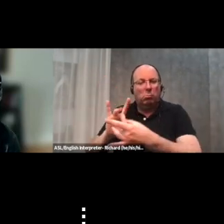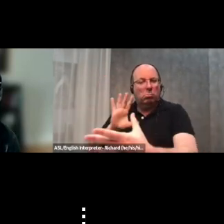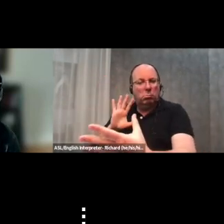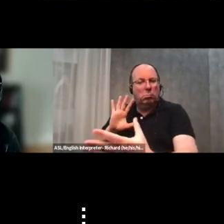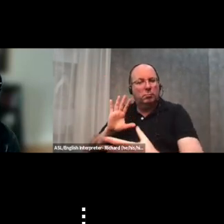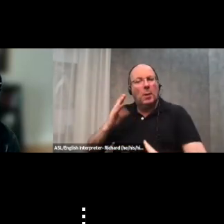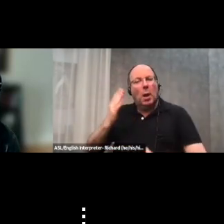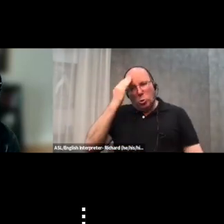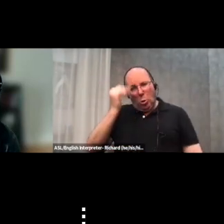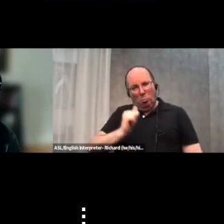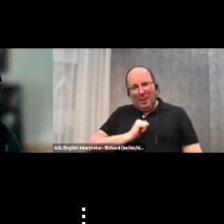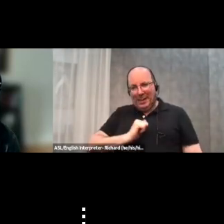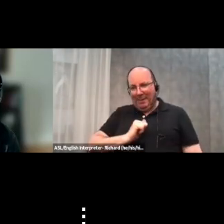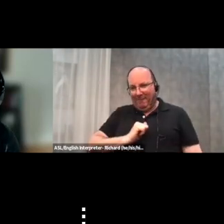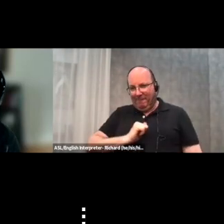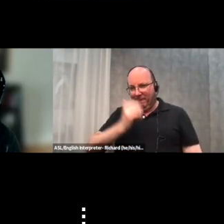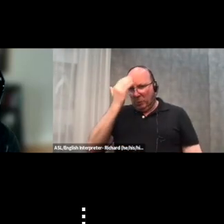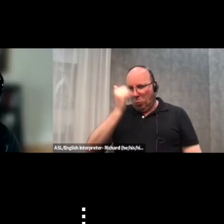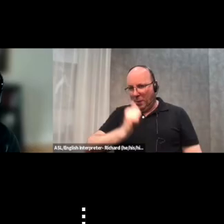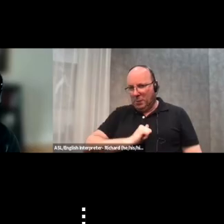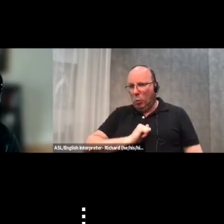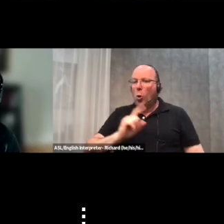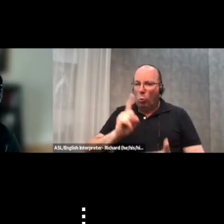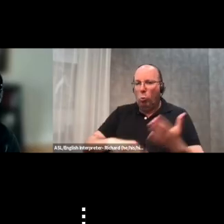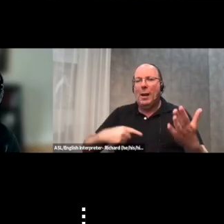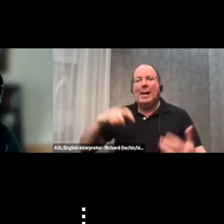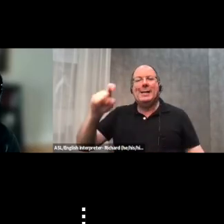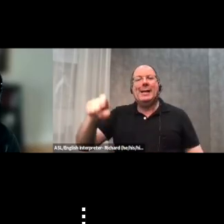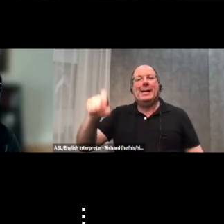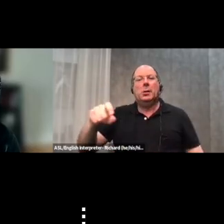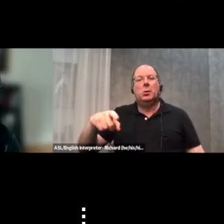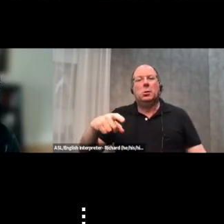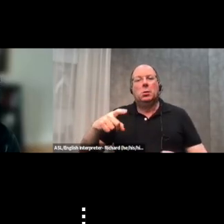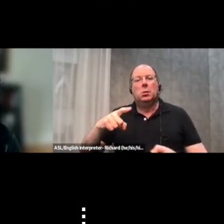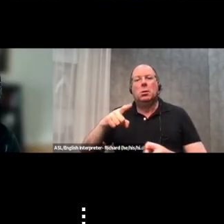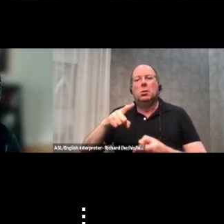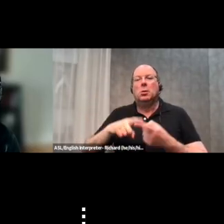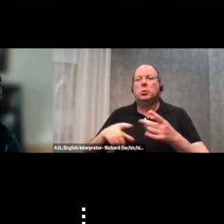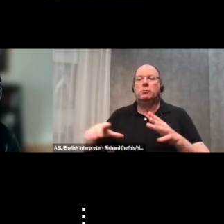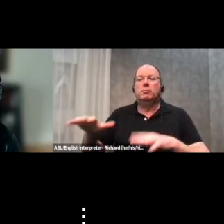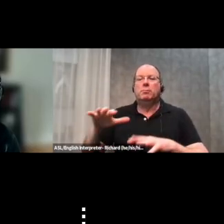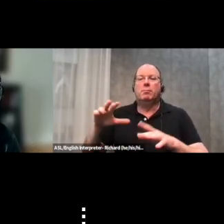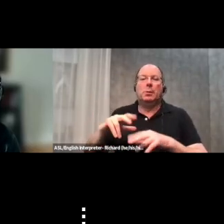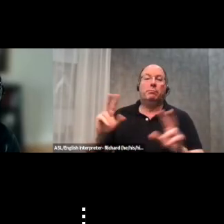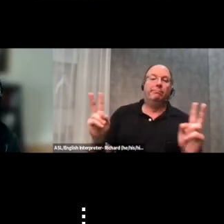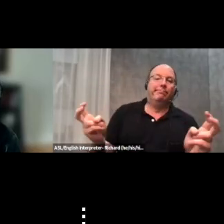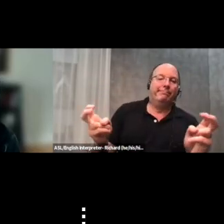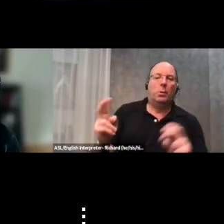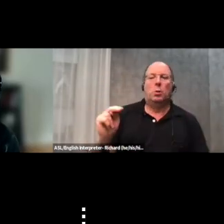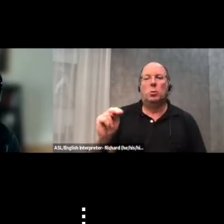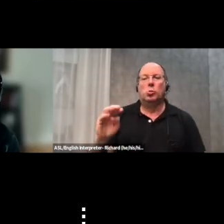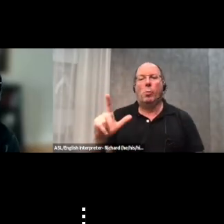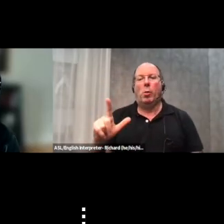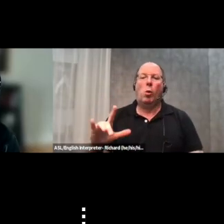to know yourself and what you need to get yourself back to, I don't want to use the word normal, but